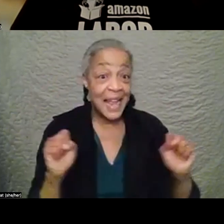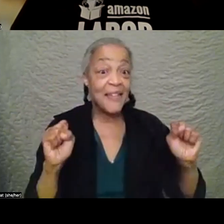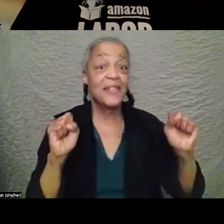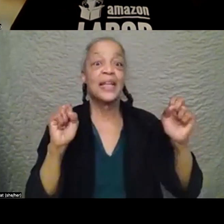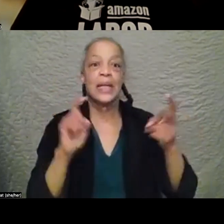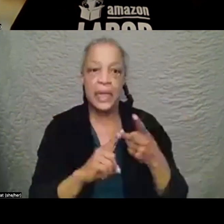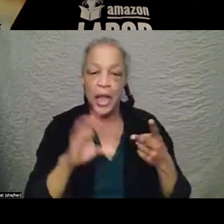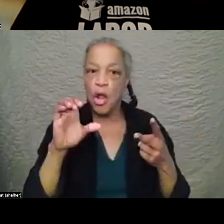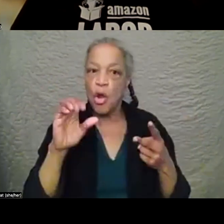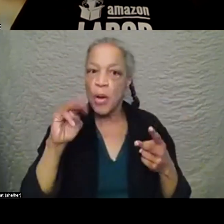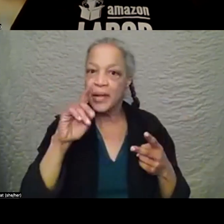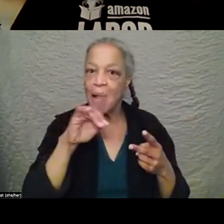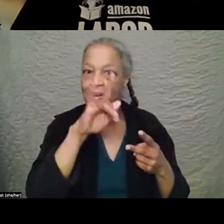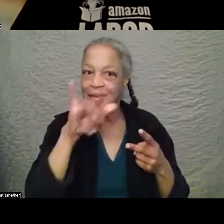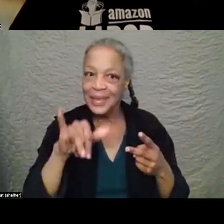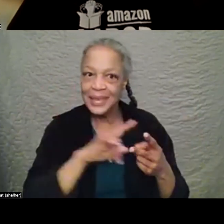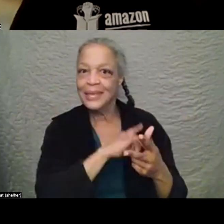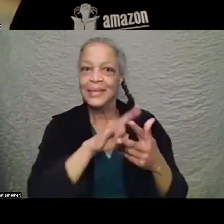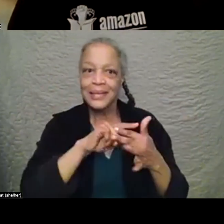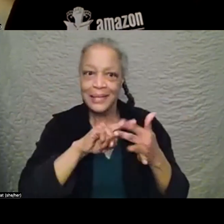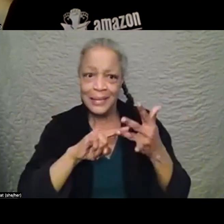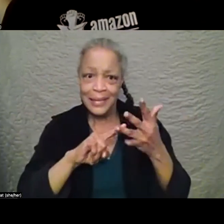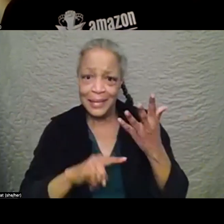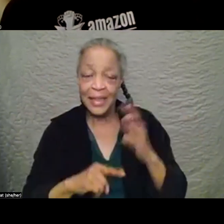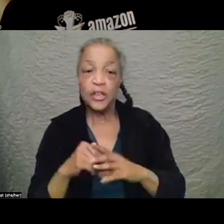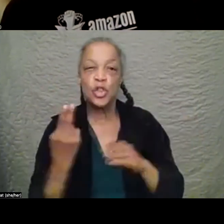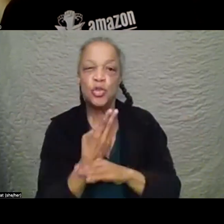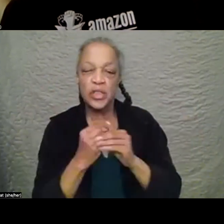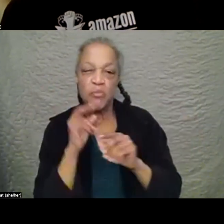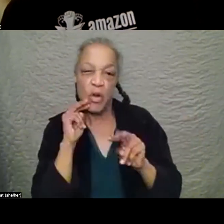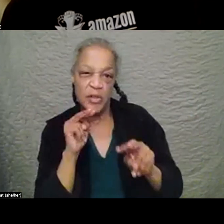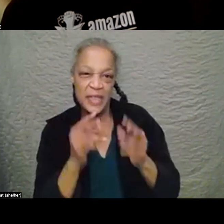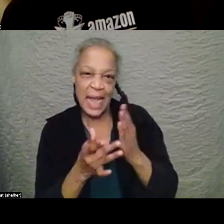are used sometimes to be able to justify using more surveillance,